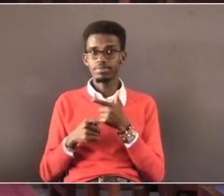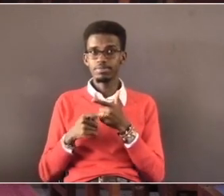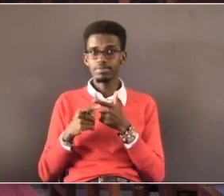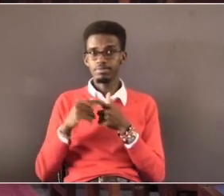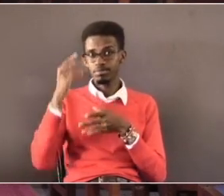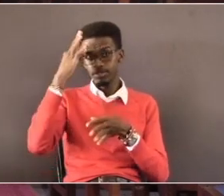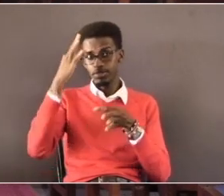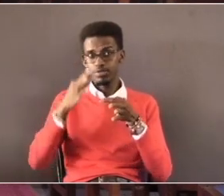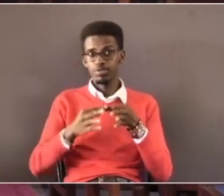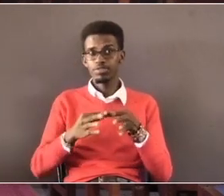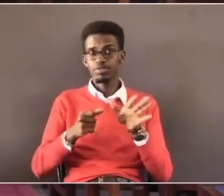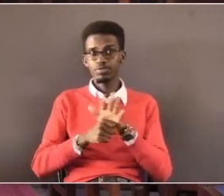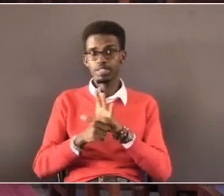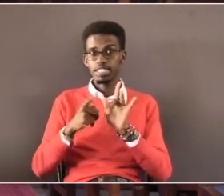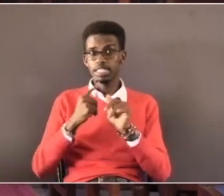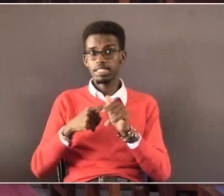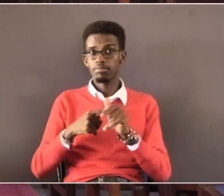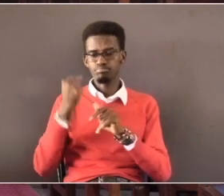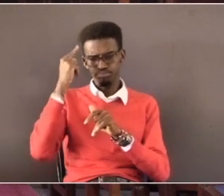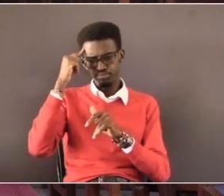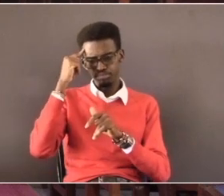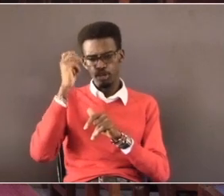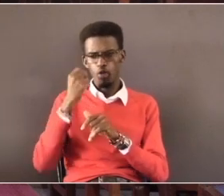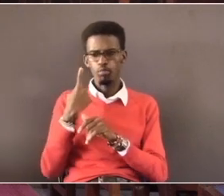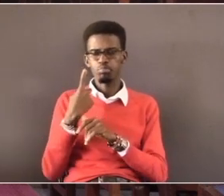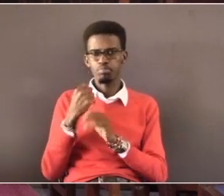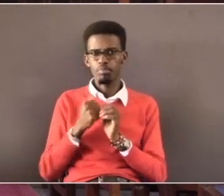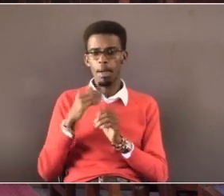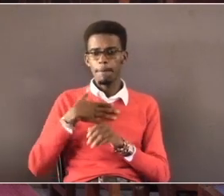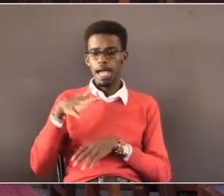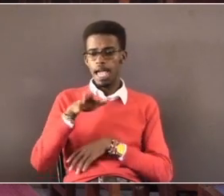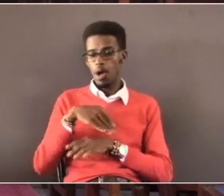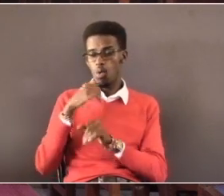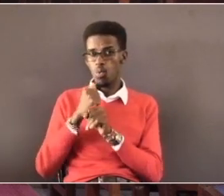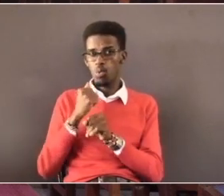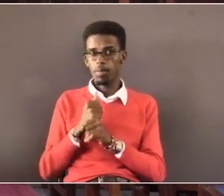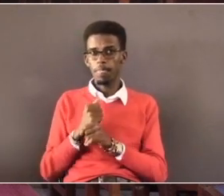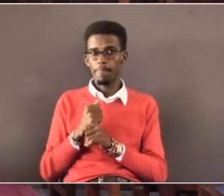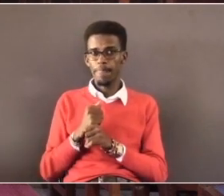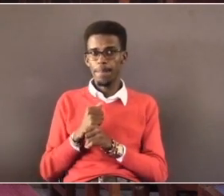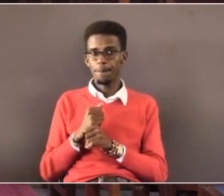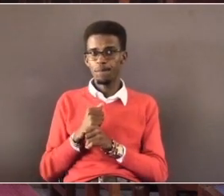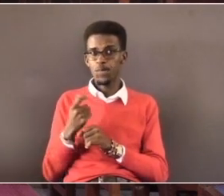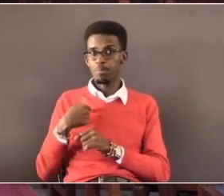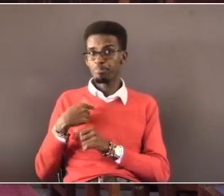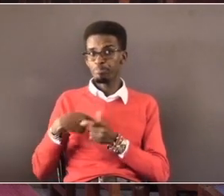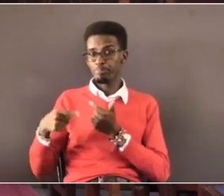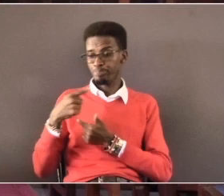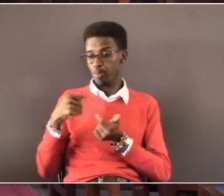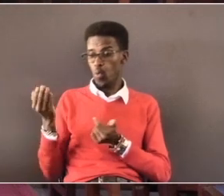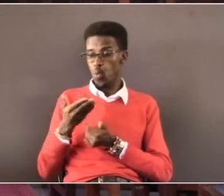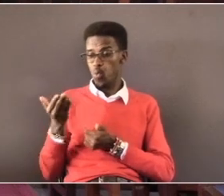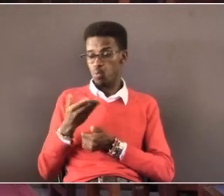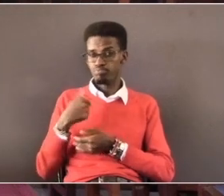Faith Mutegi, and I'm a psychologist by profession. So in my area of work, I come across incidences